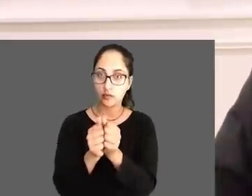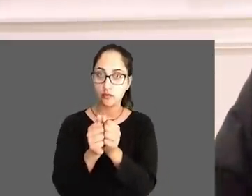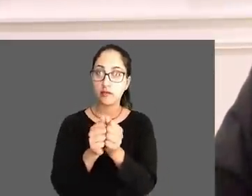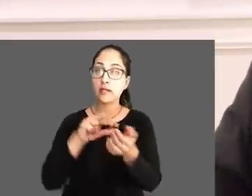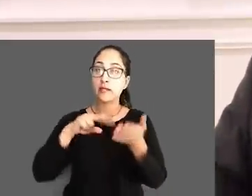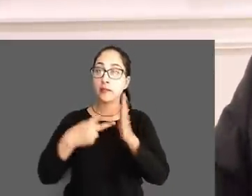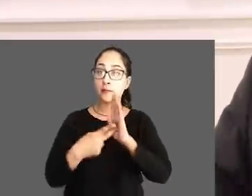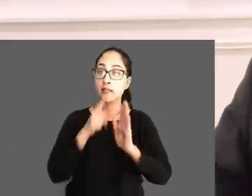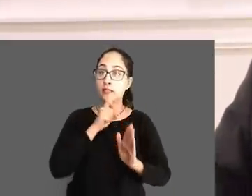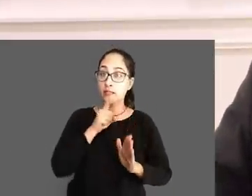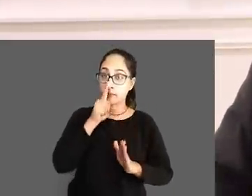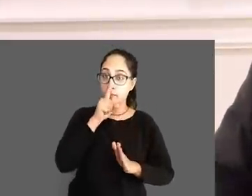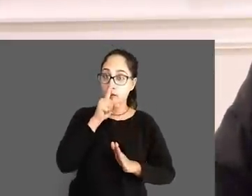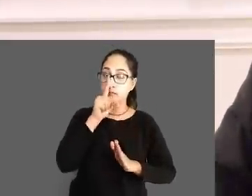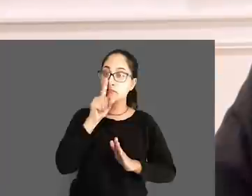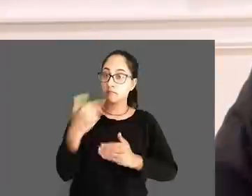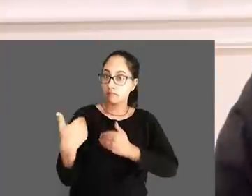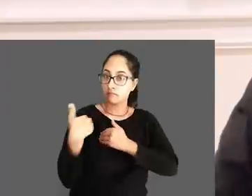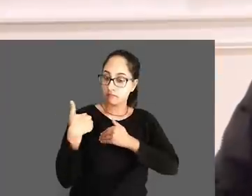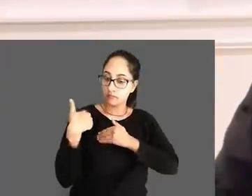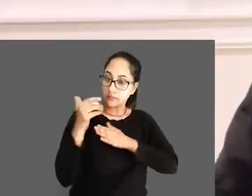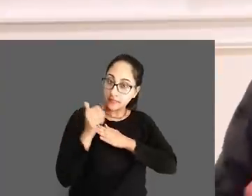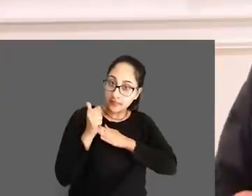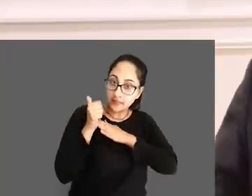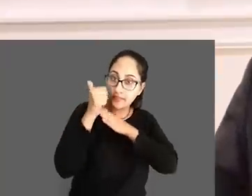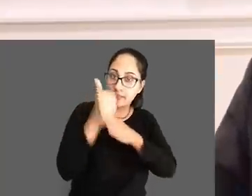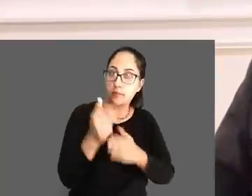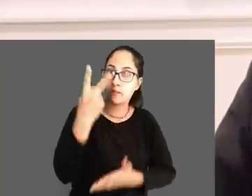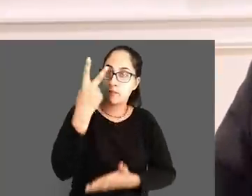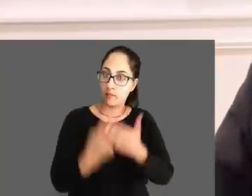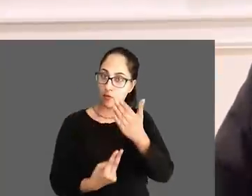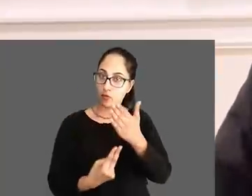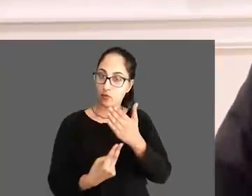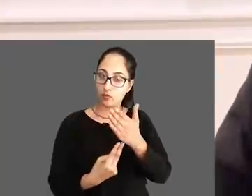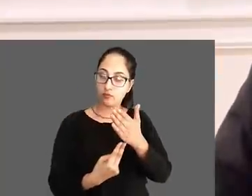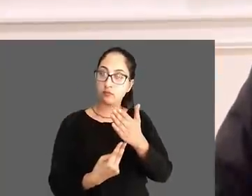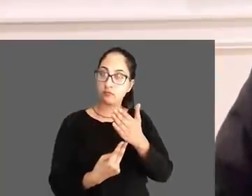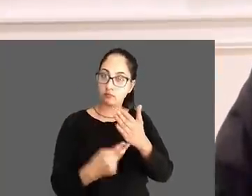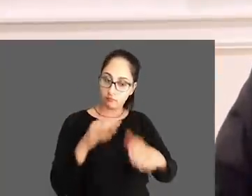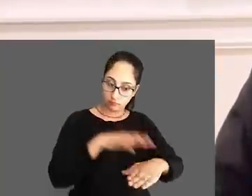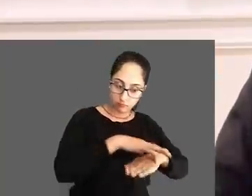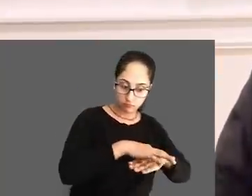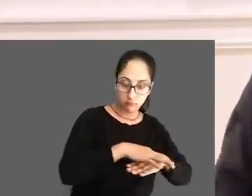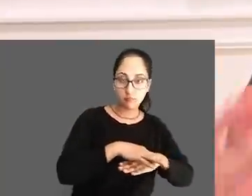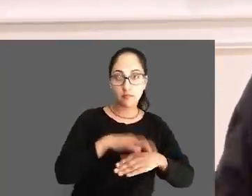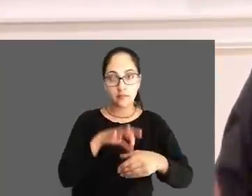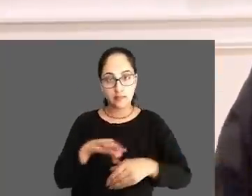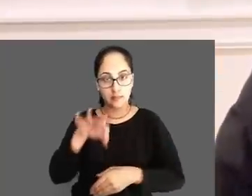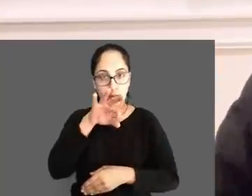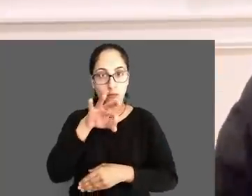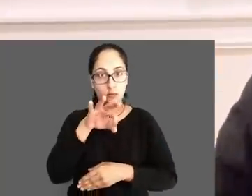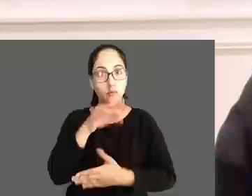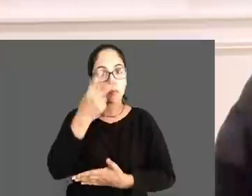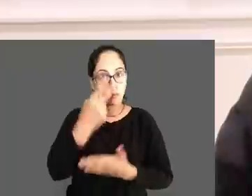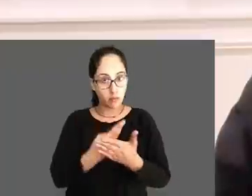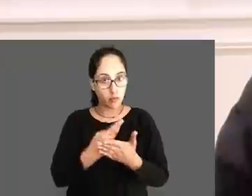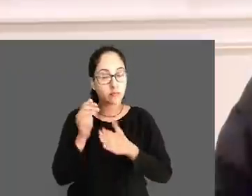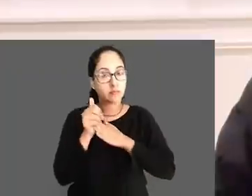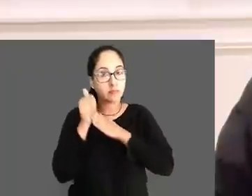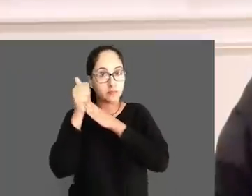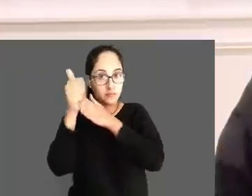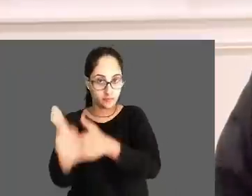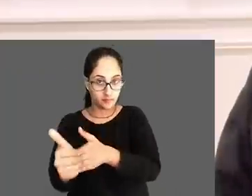on religious matters, but also provides guidance on matters of this world,